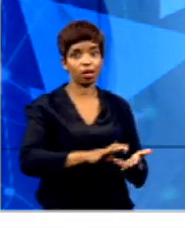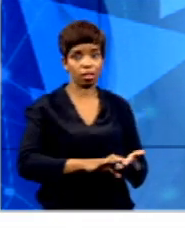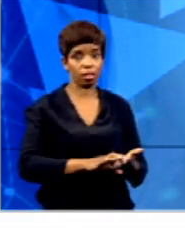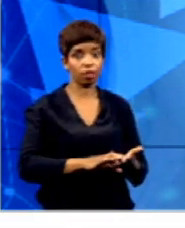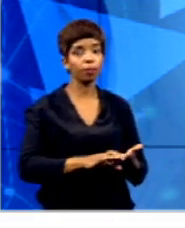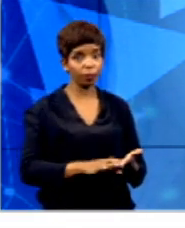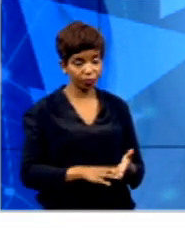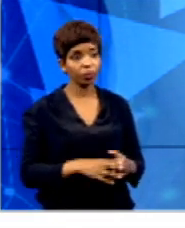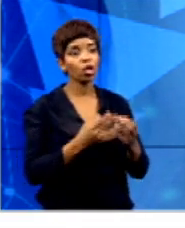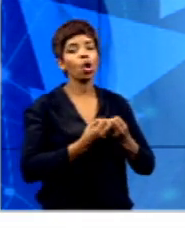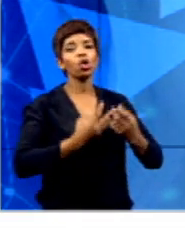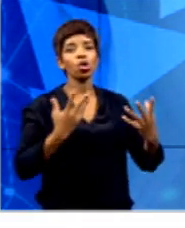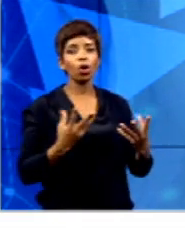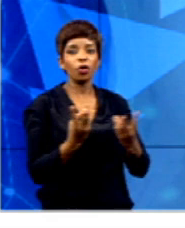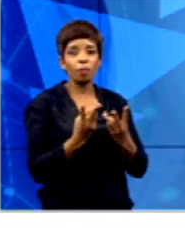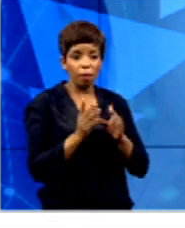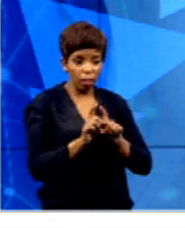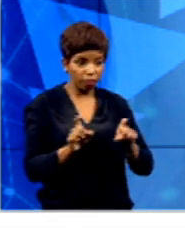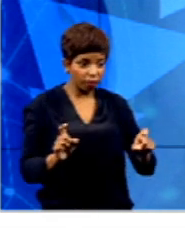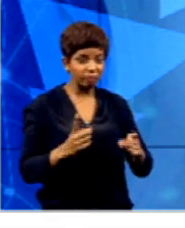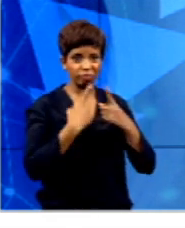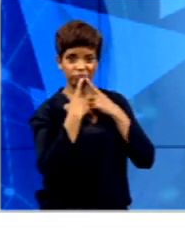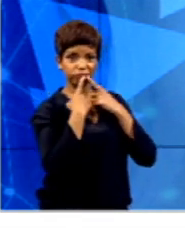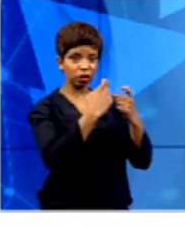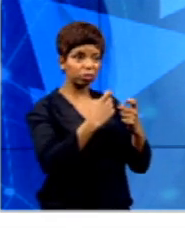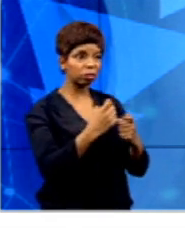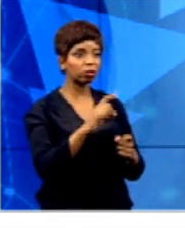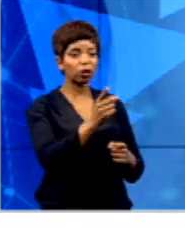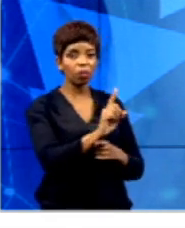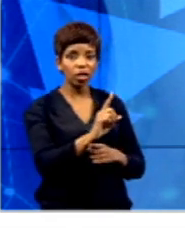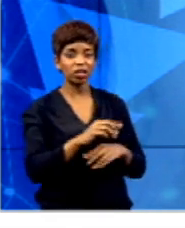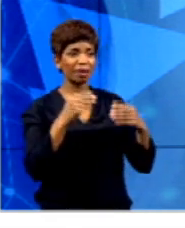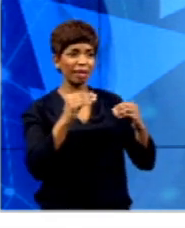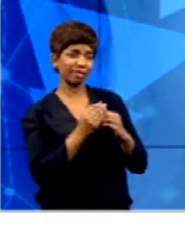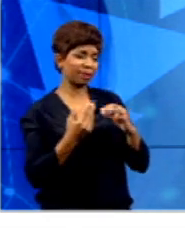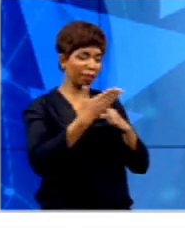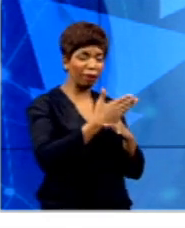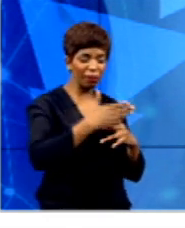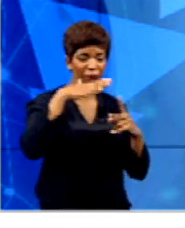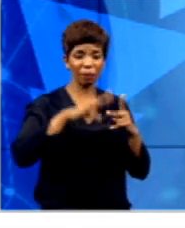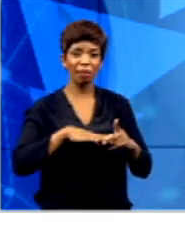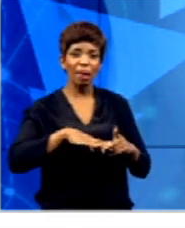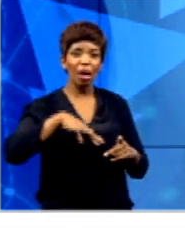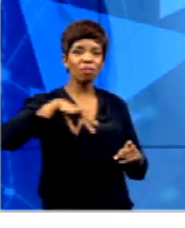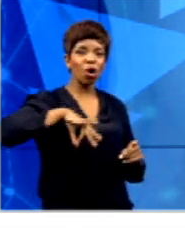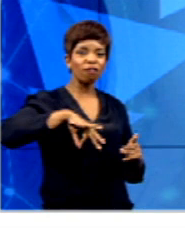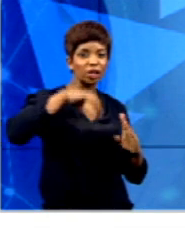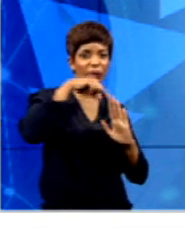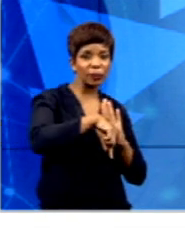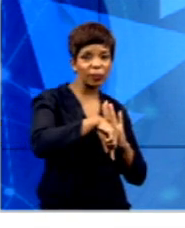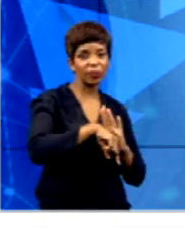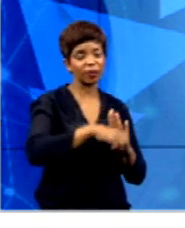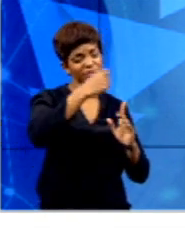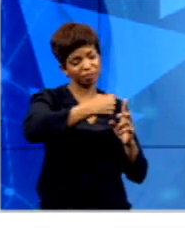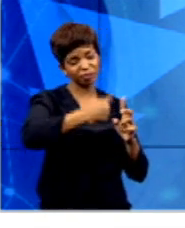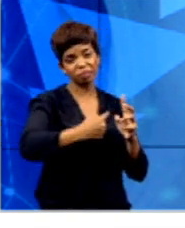lot of commercial complaints relating to business interruption, loss of profits, and even burglaries at premises